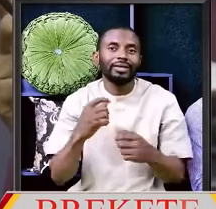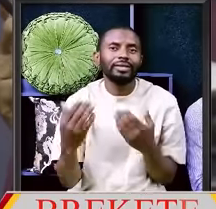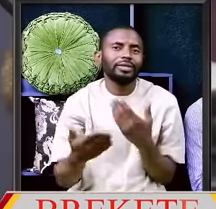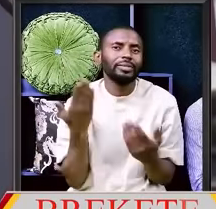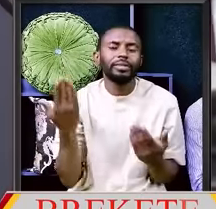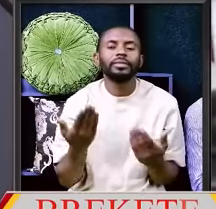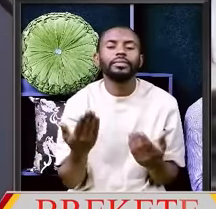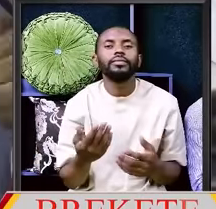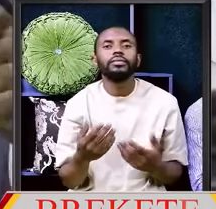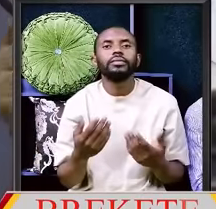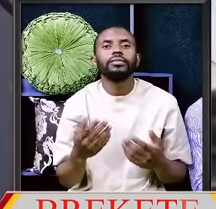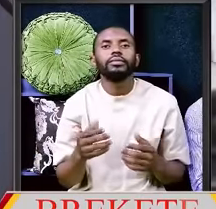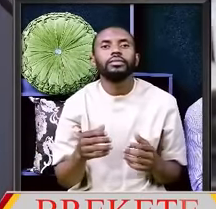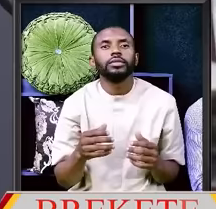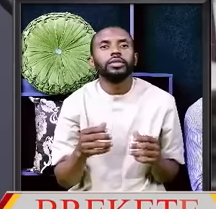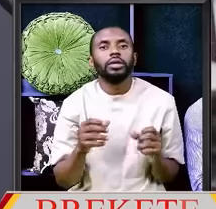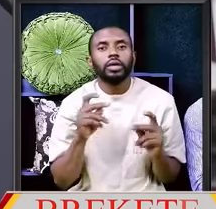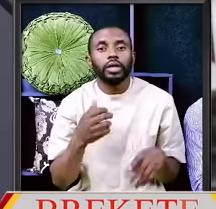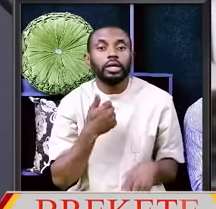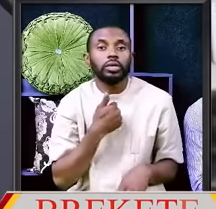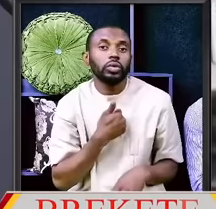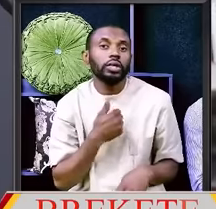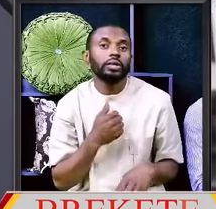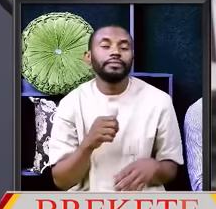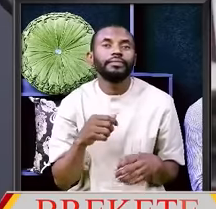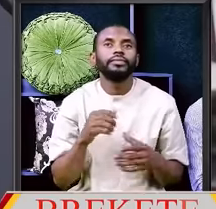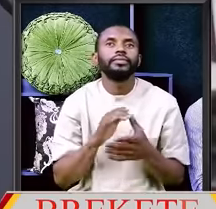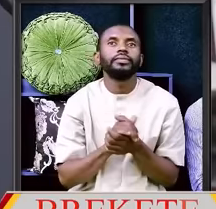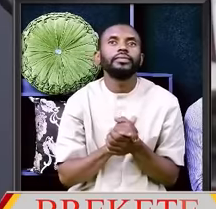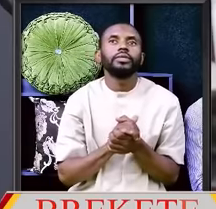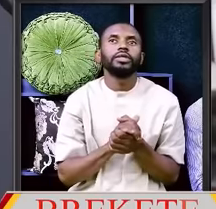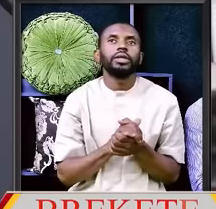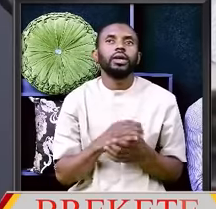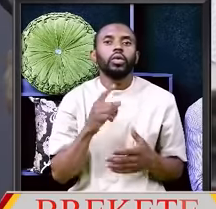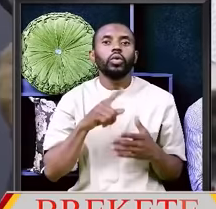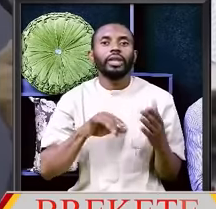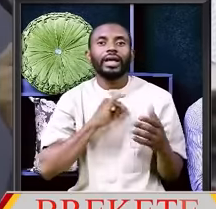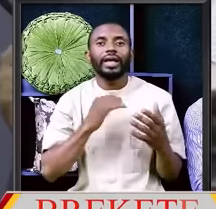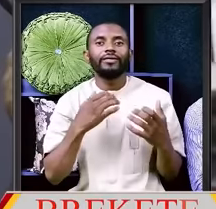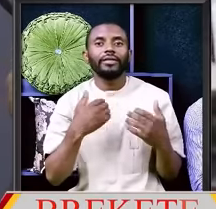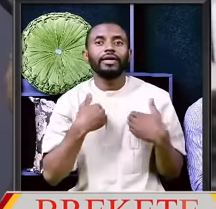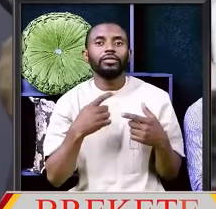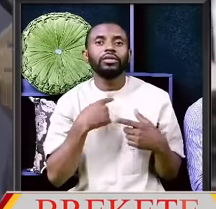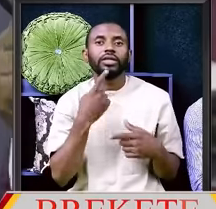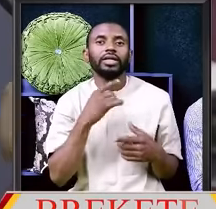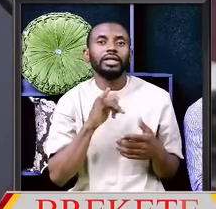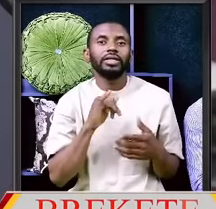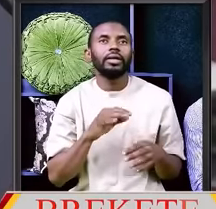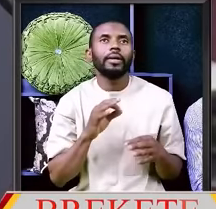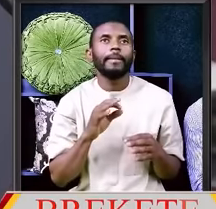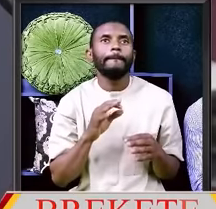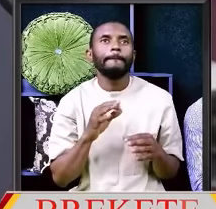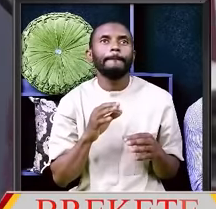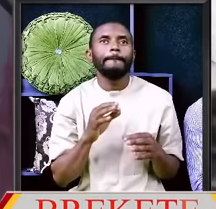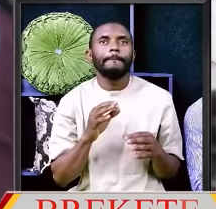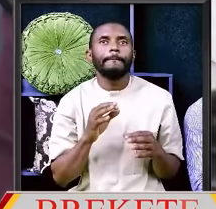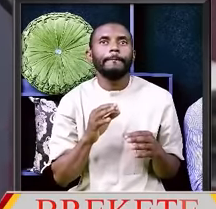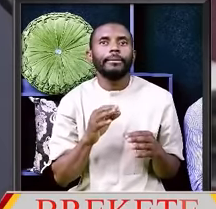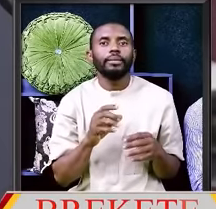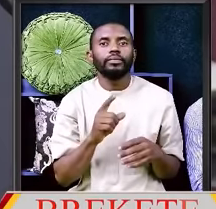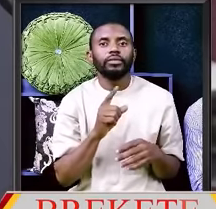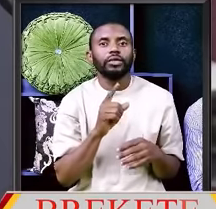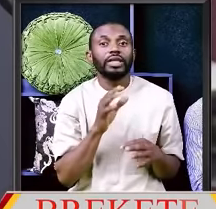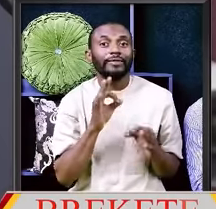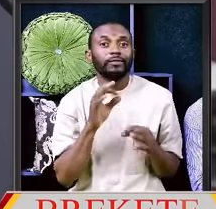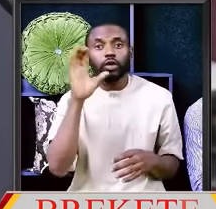sir? Talk him. I'm sorry, sir. Mm-hmm. I'm sorry if I used that word. Mm. What I have to say is that if you, for the truth,